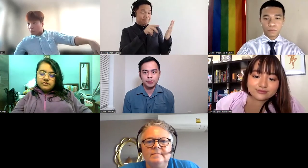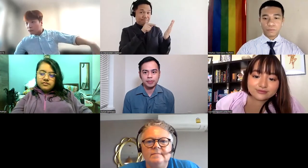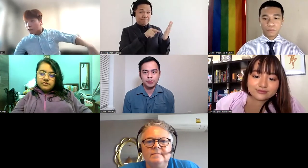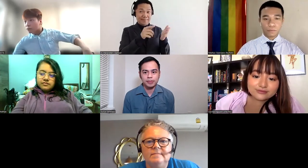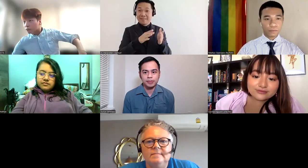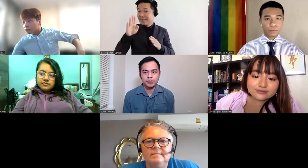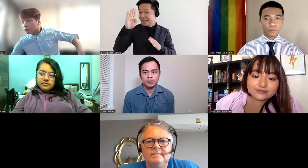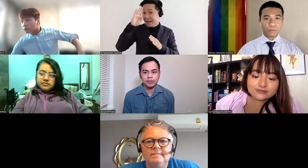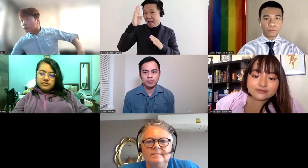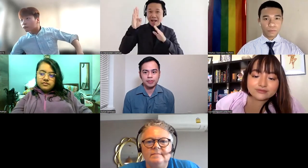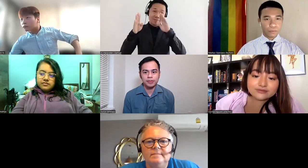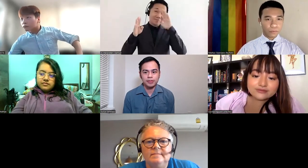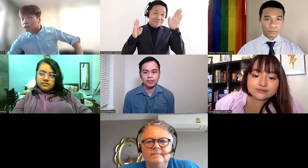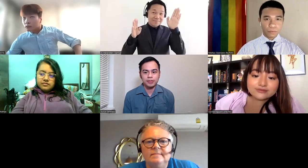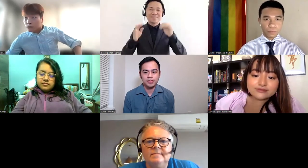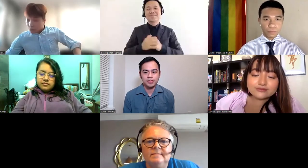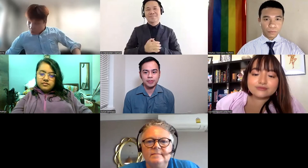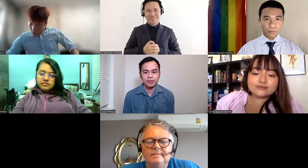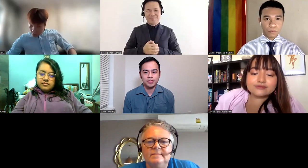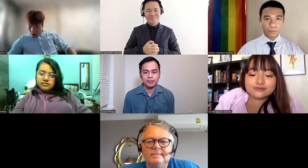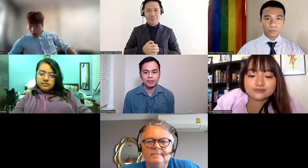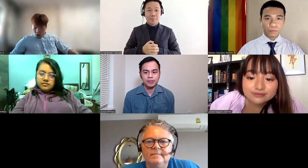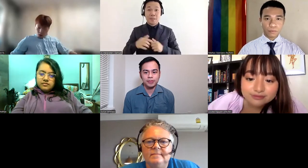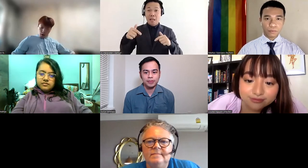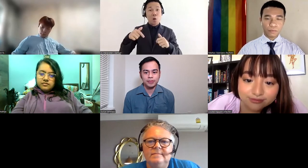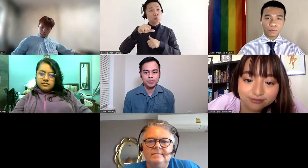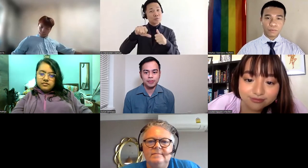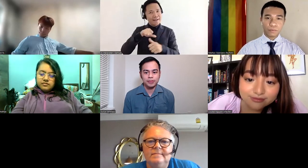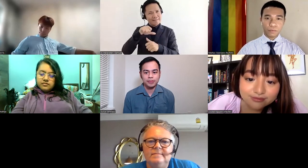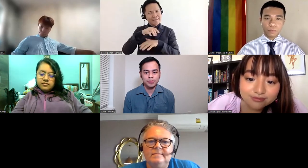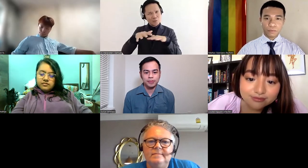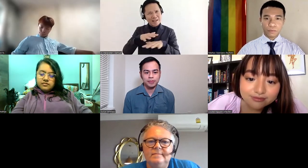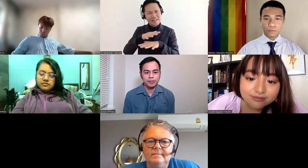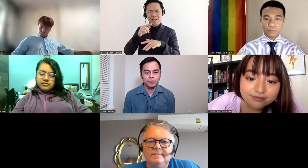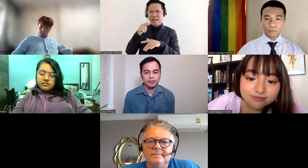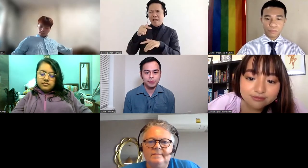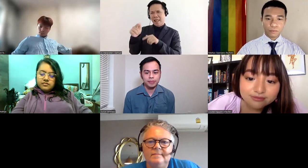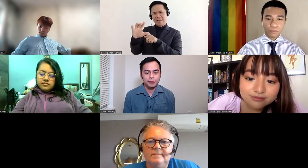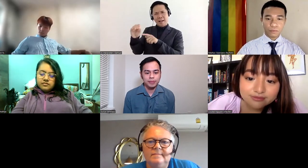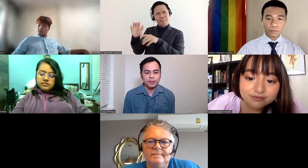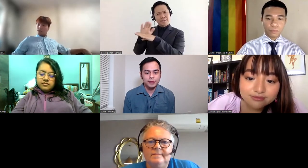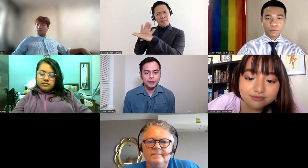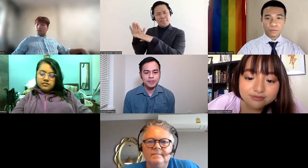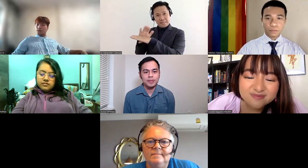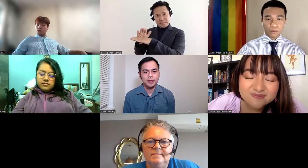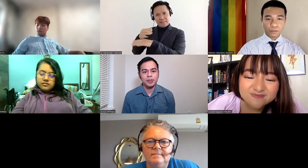hello, everybody. In the current society, some companies and entities are